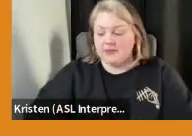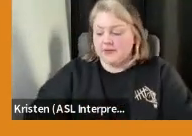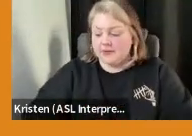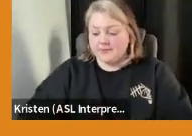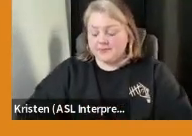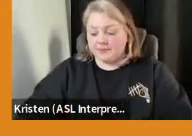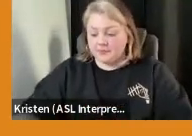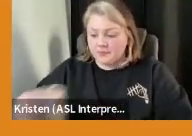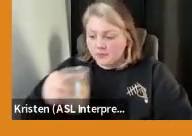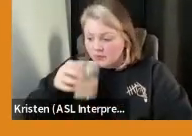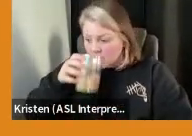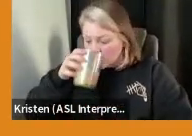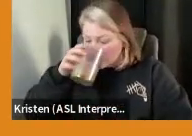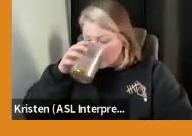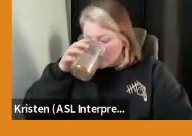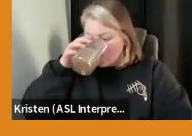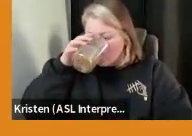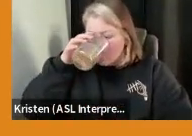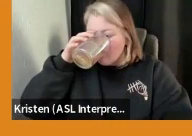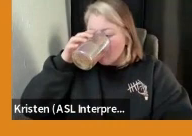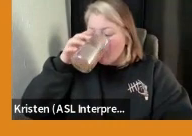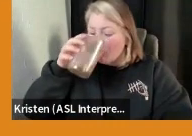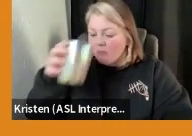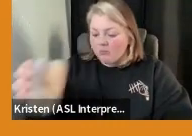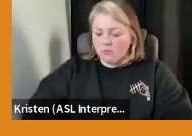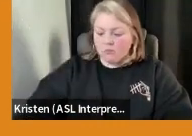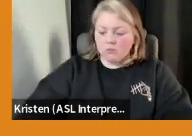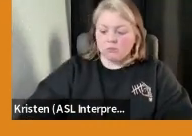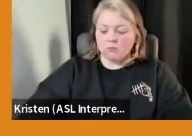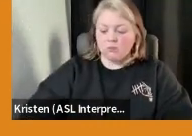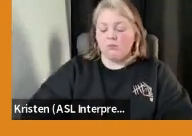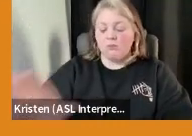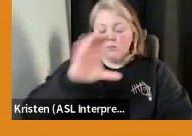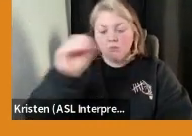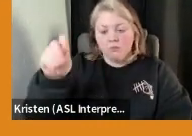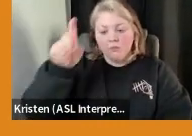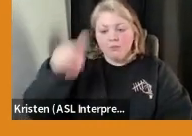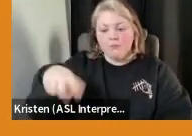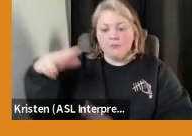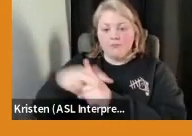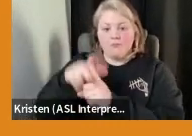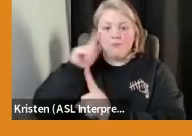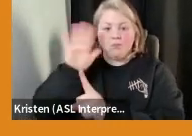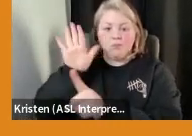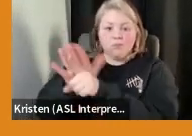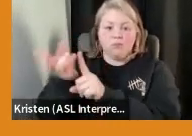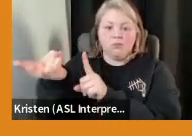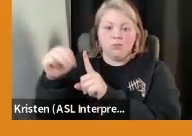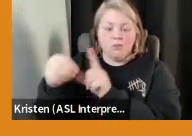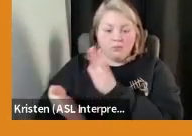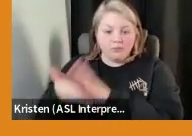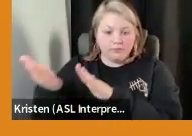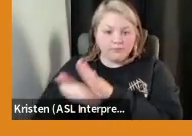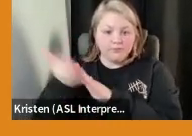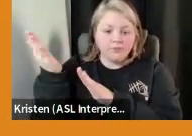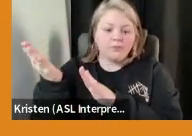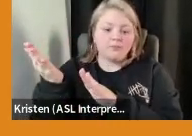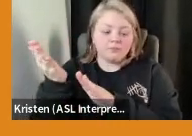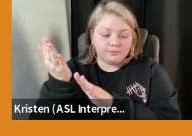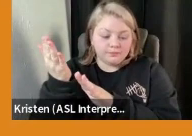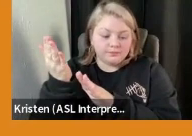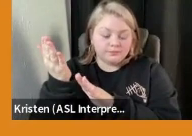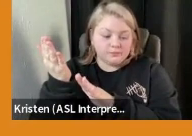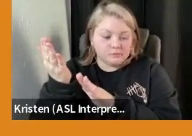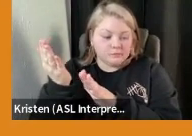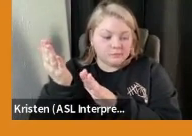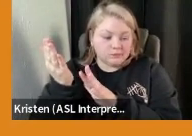The organization itself may apply for its own operations. And there are